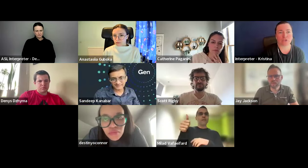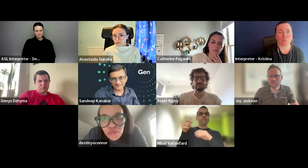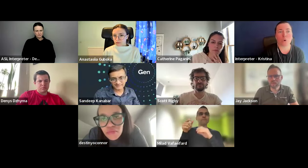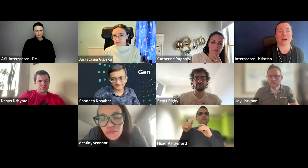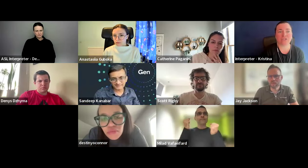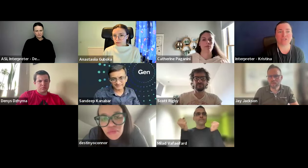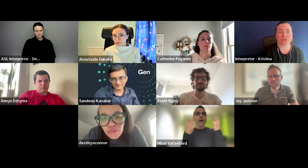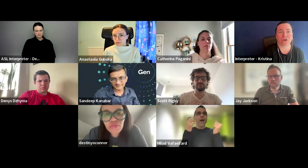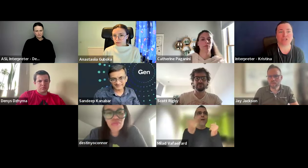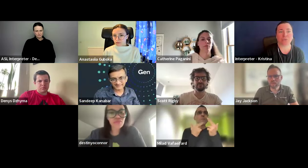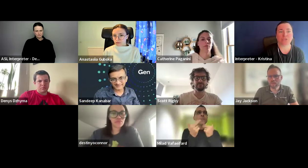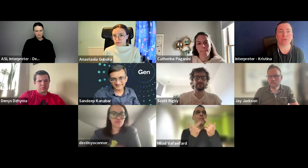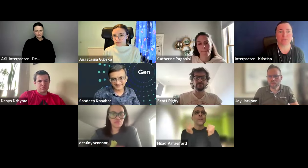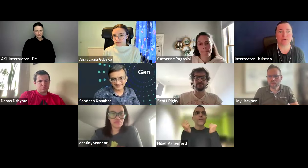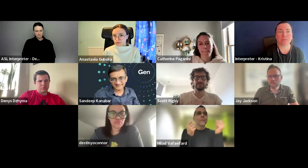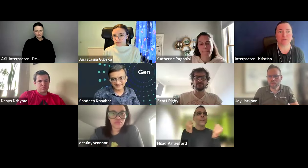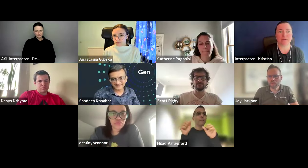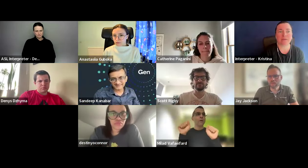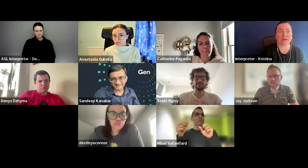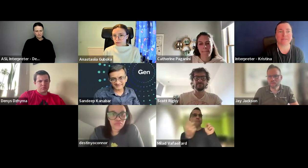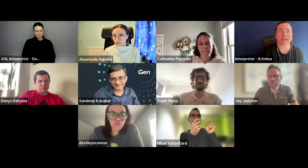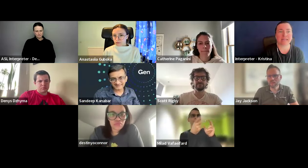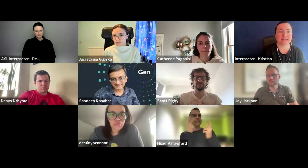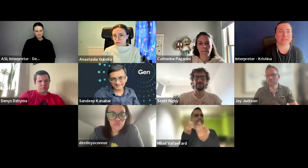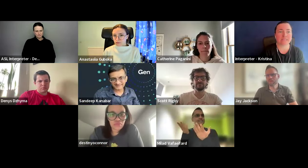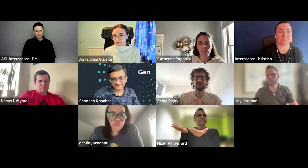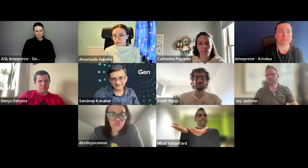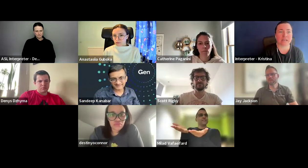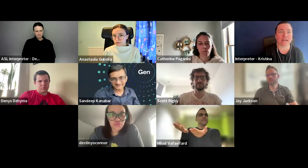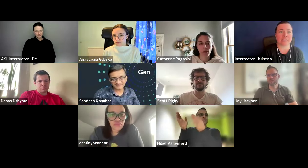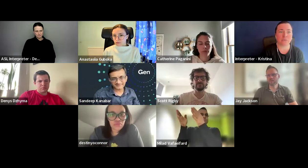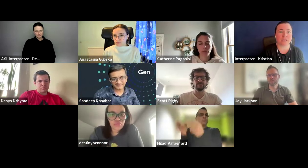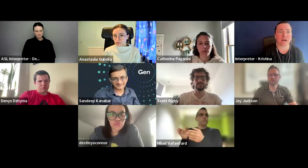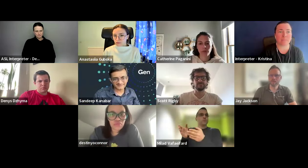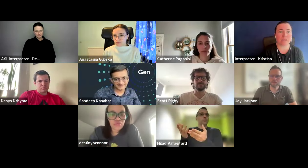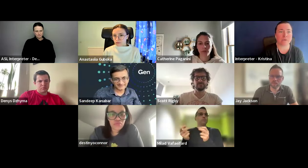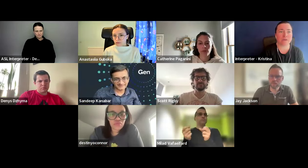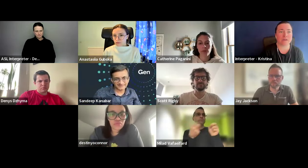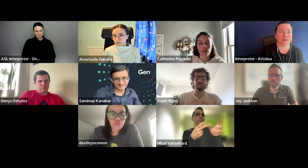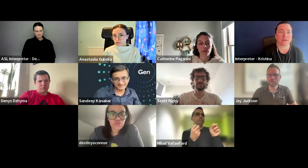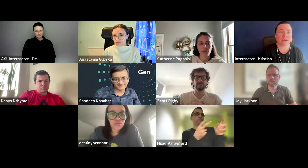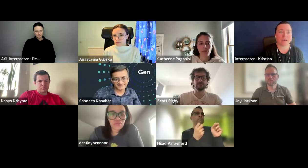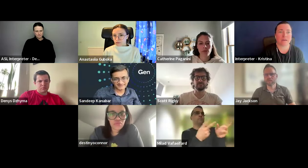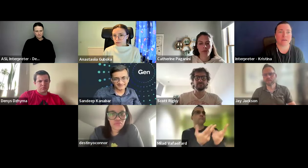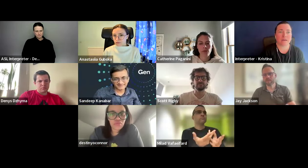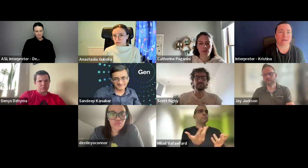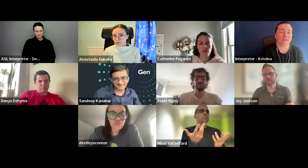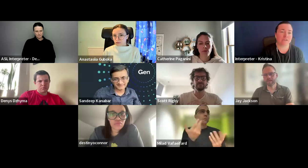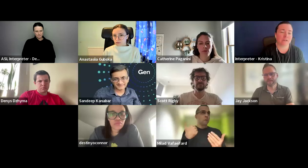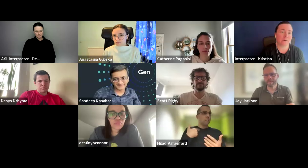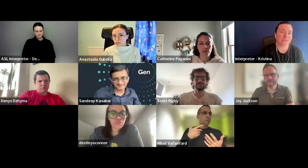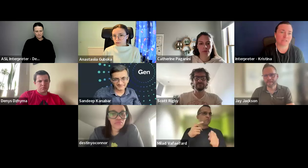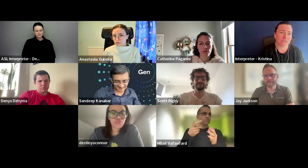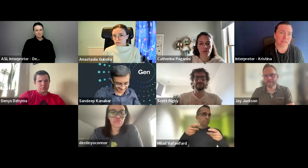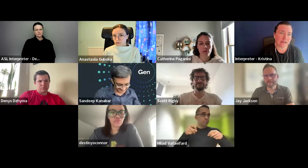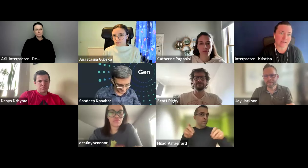for people to watch on YouTube, maybe signing some simple signs. If we could upload a